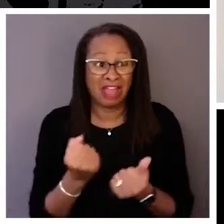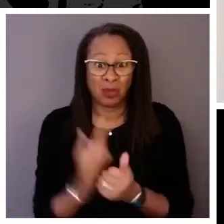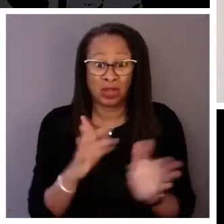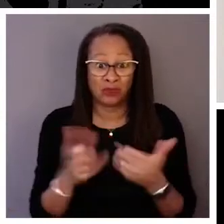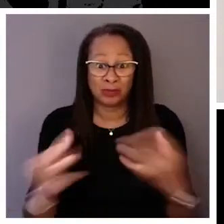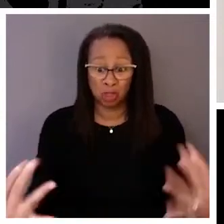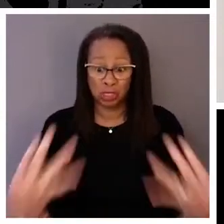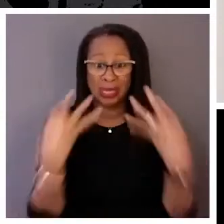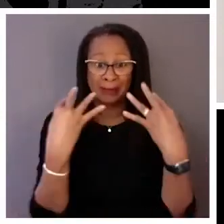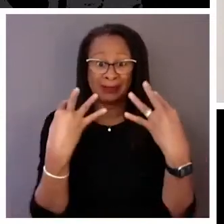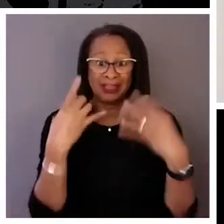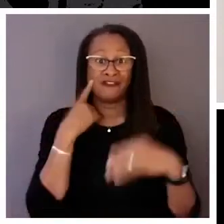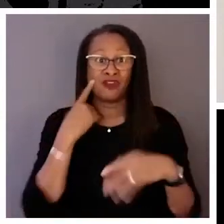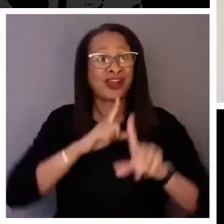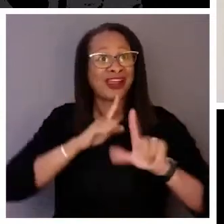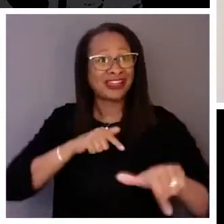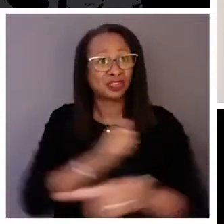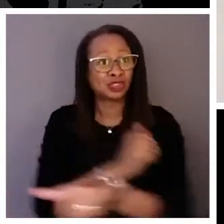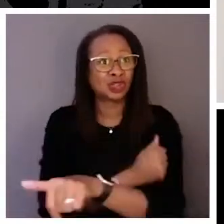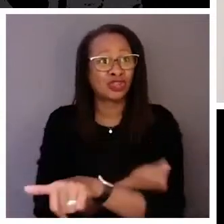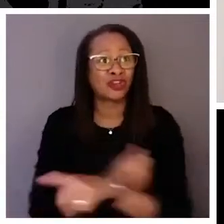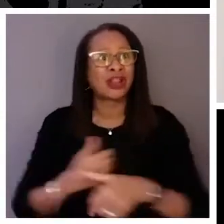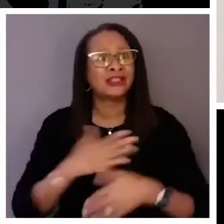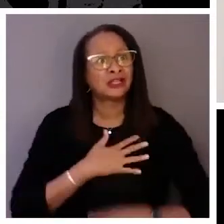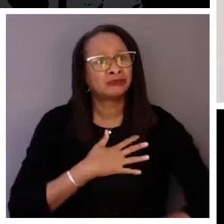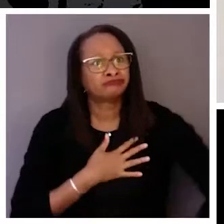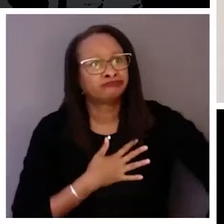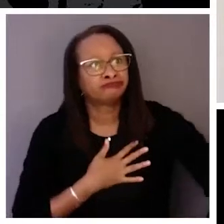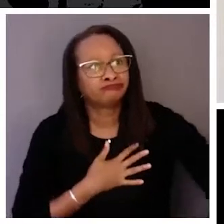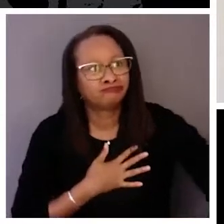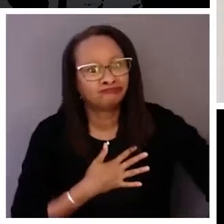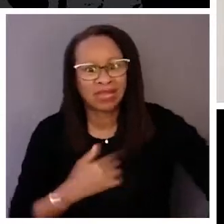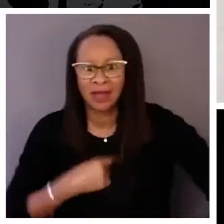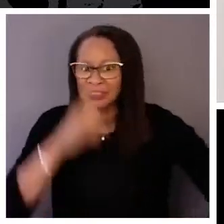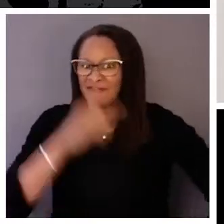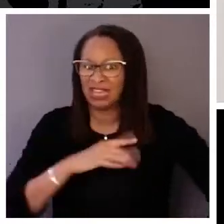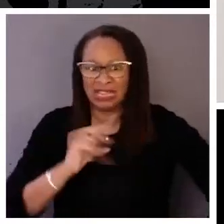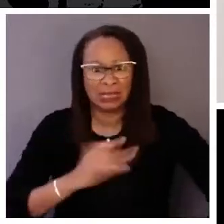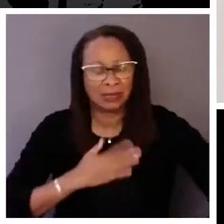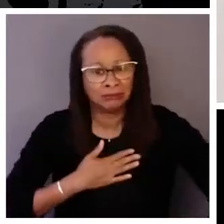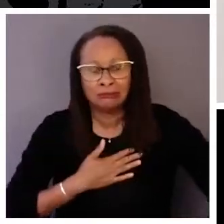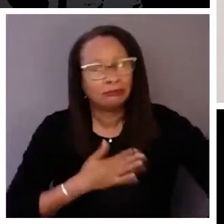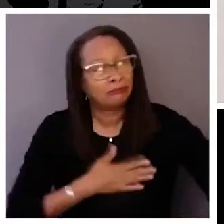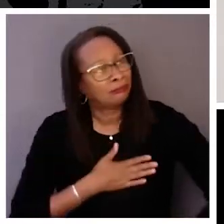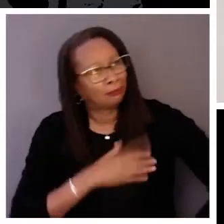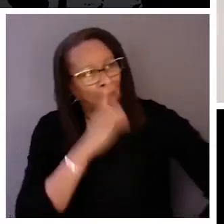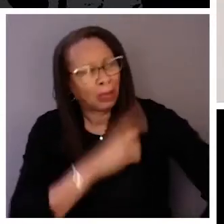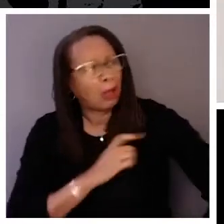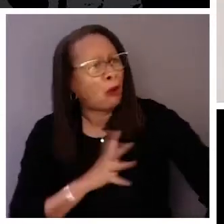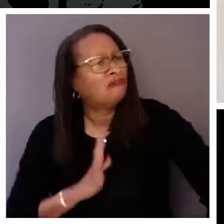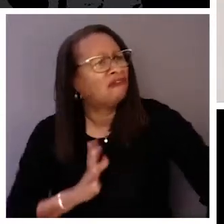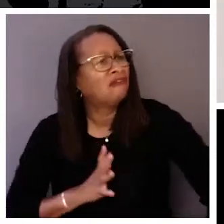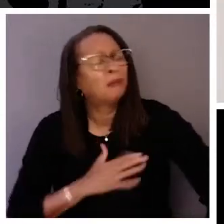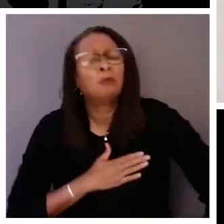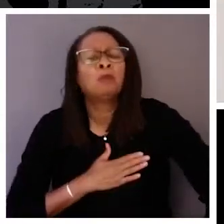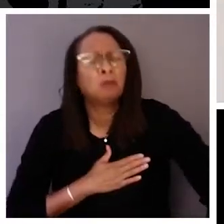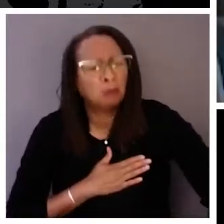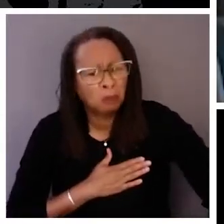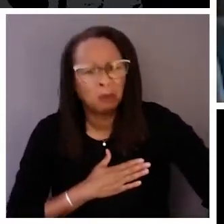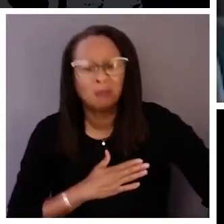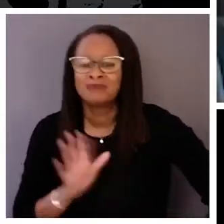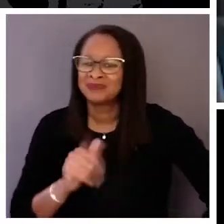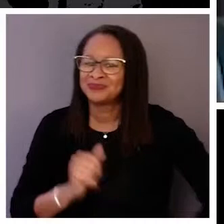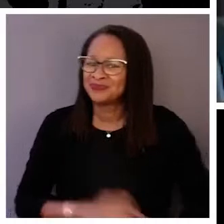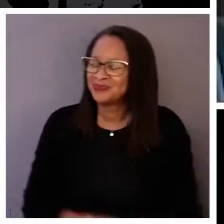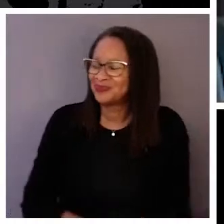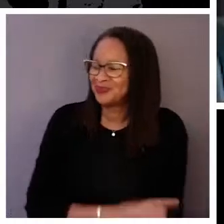answers and authority. And I was like, yeah, just faking it. Anyway.